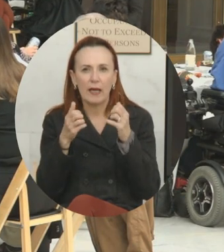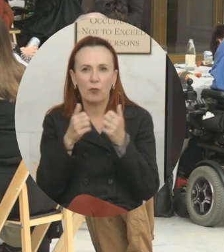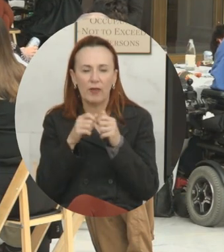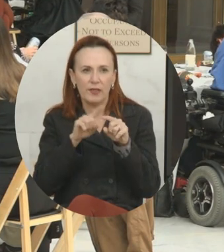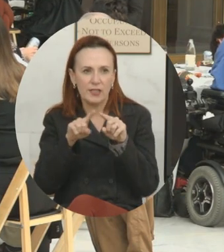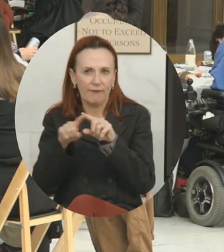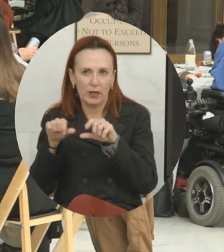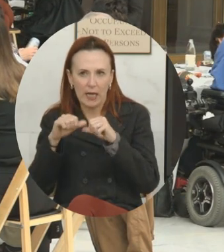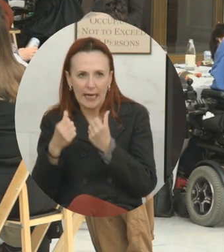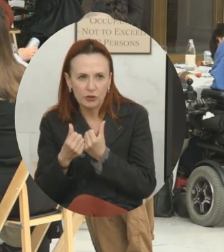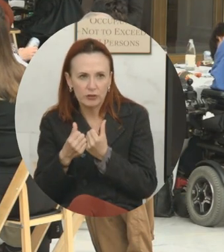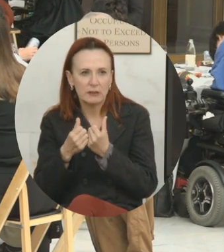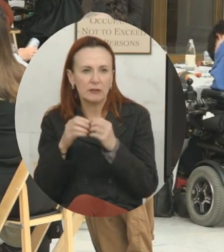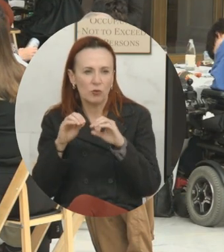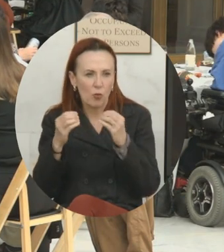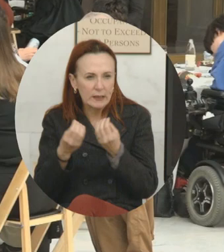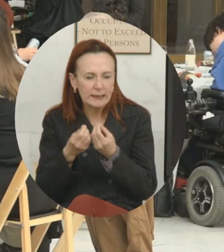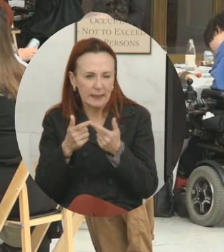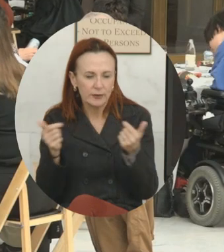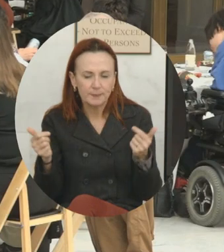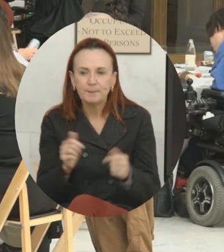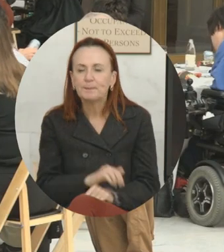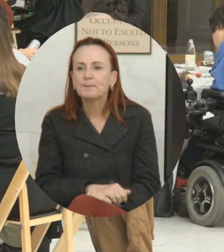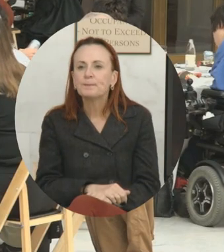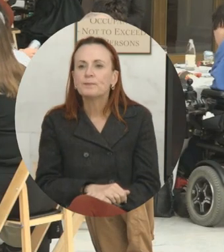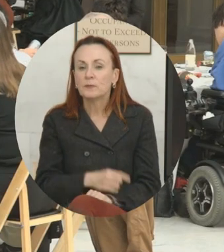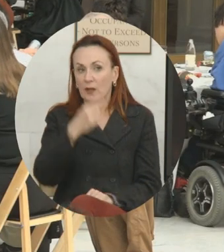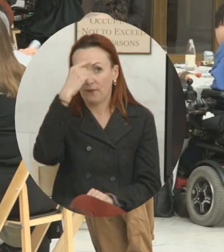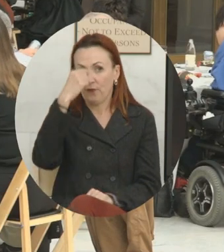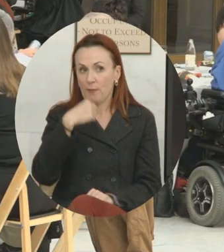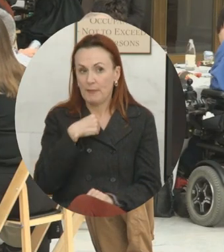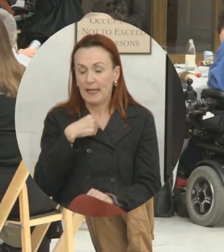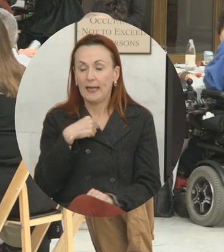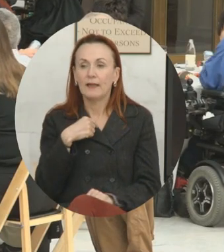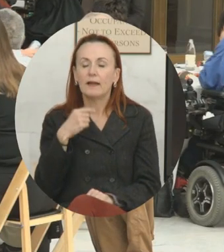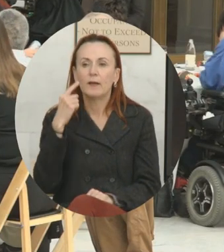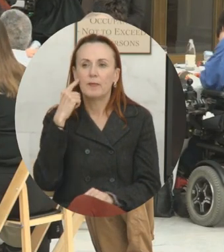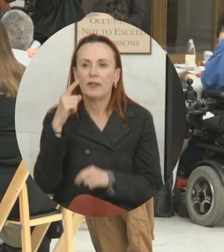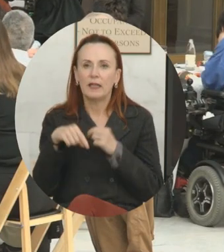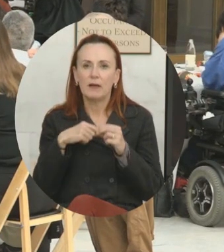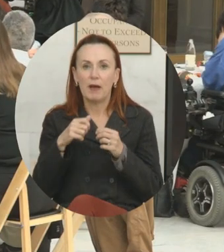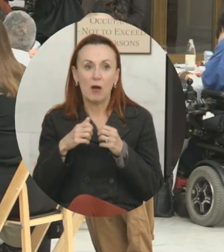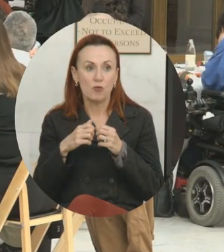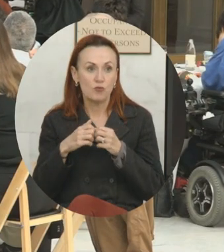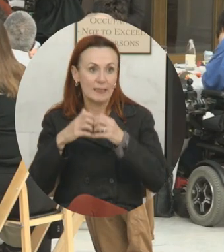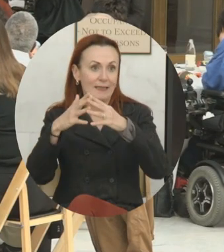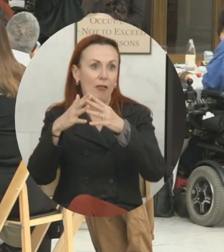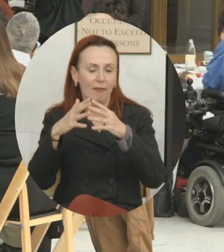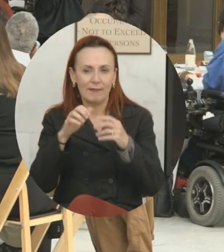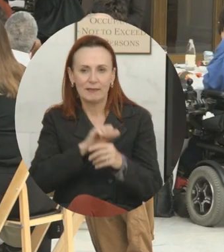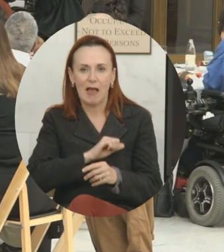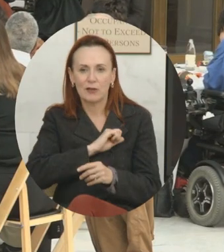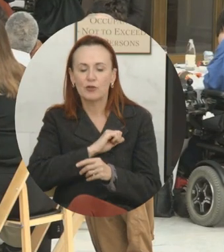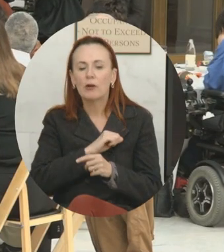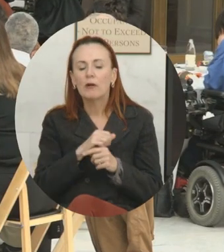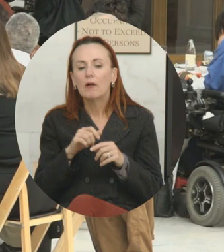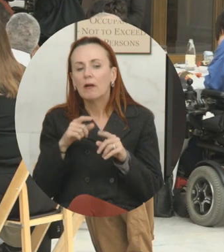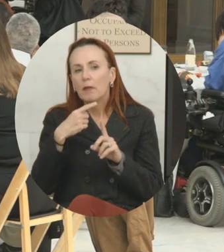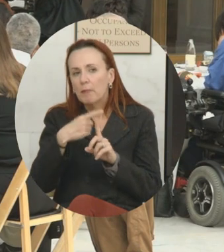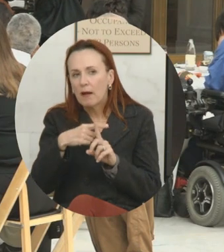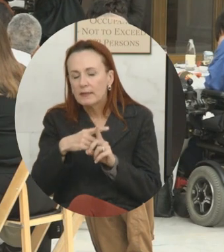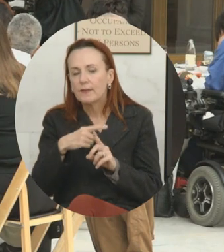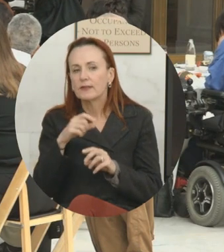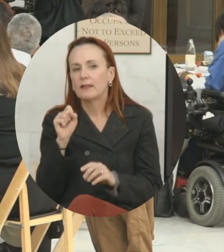that's it. When I think about Resilient Bayview, more in particular to your question, is one good thing in San Francisco